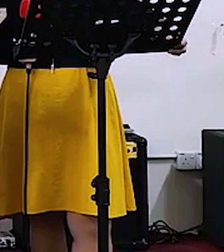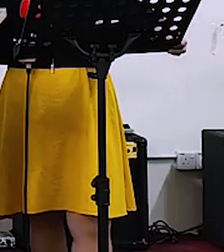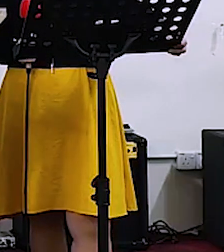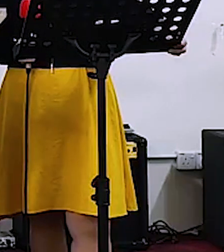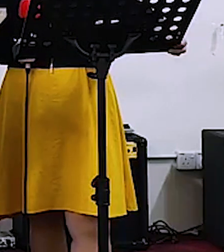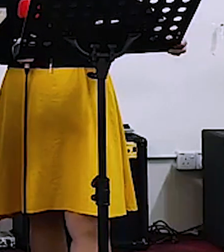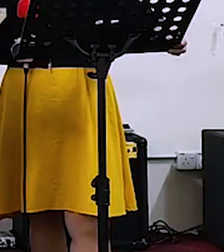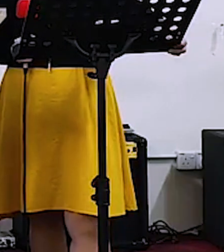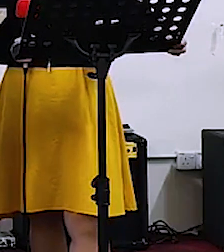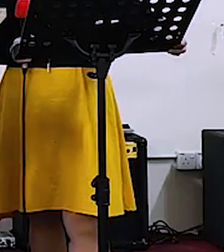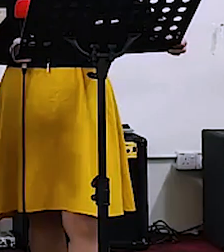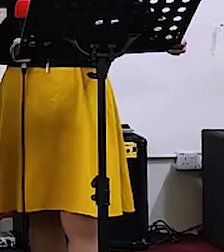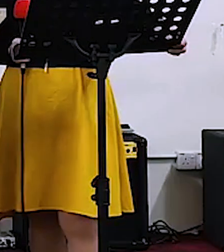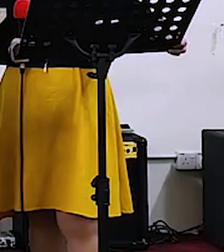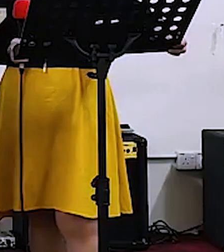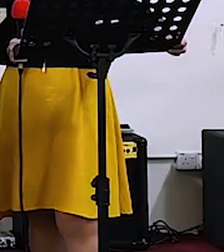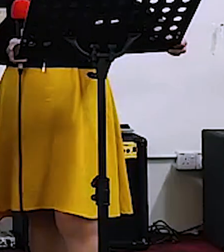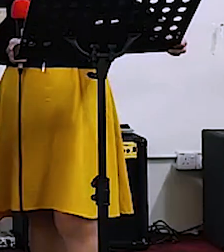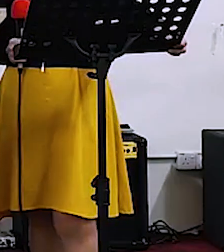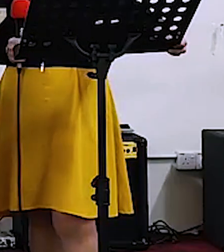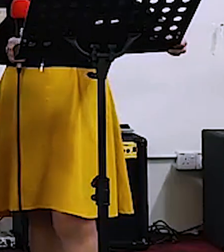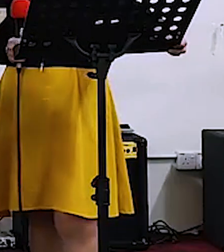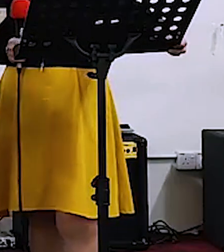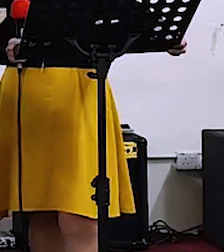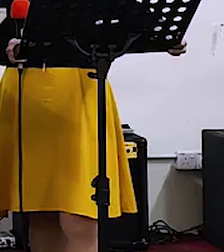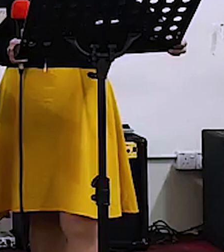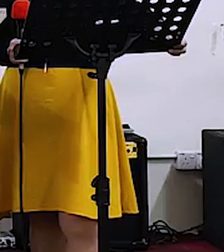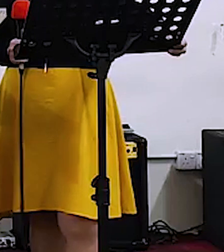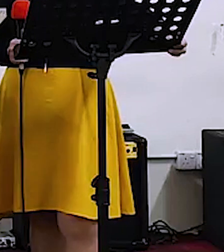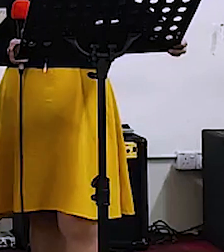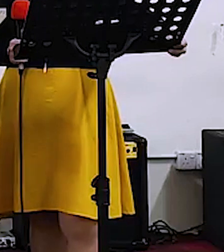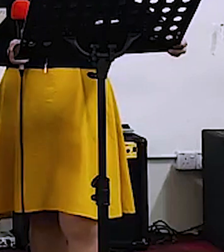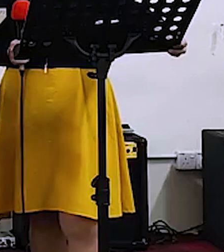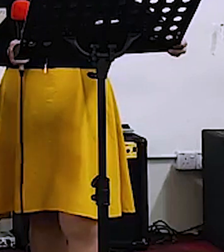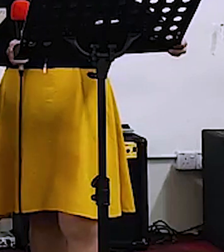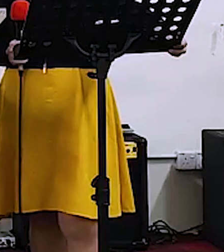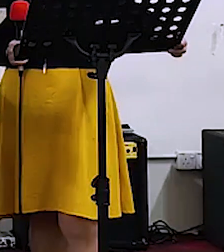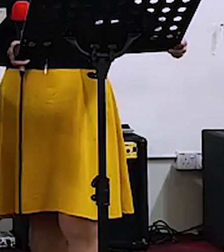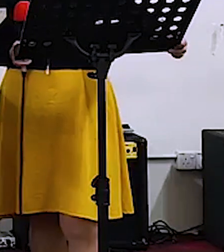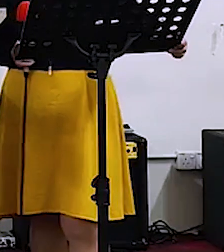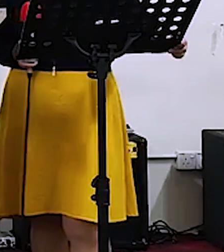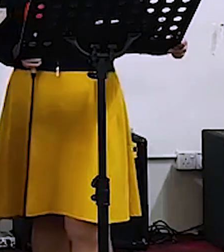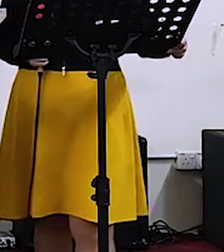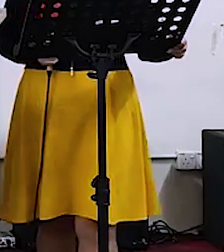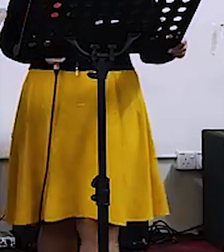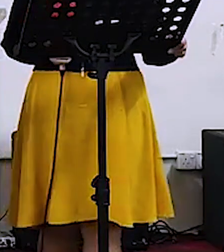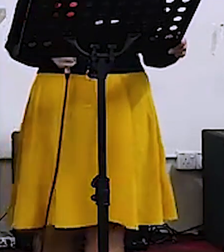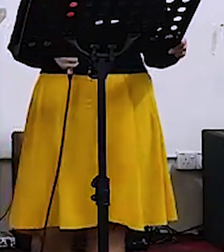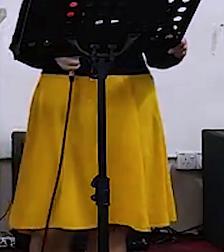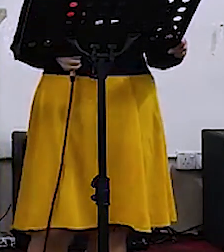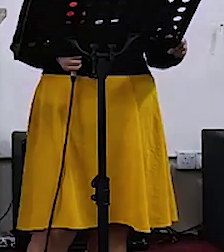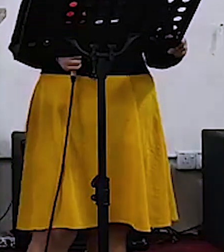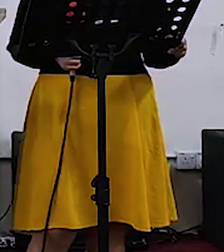and nothing is able to give. You say, oh, you look perfect. No, you're lying. I don't look perfect. Nothing of this life is perfect. And who can say